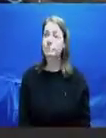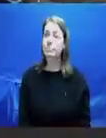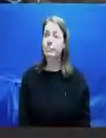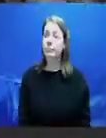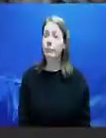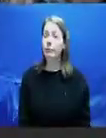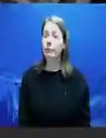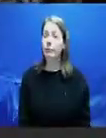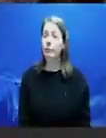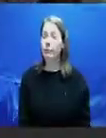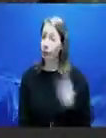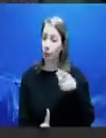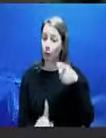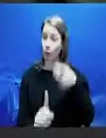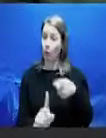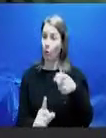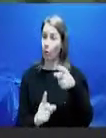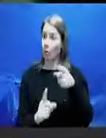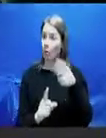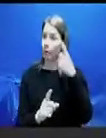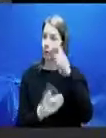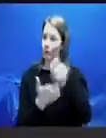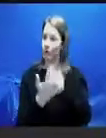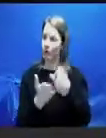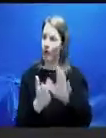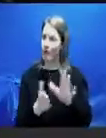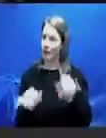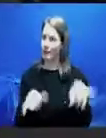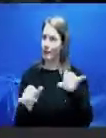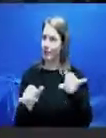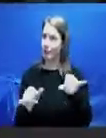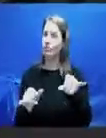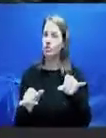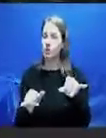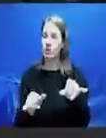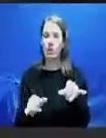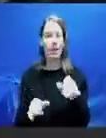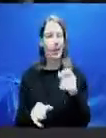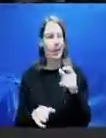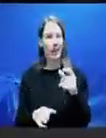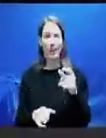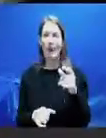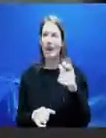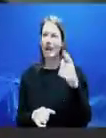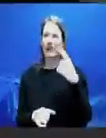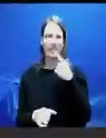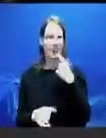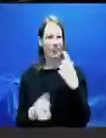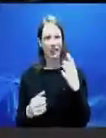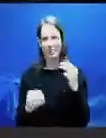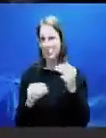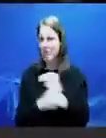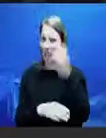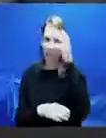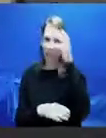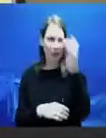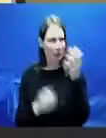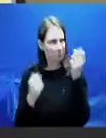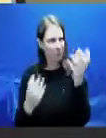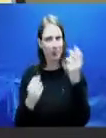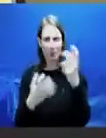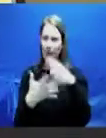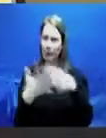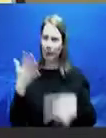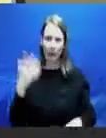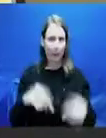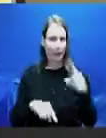standards writers. Too often, they say, math standards are too numerous and too broad to teach with any depth. The Common Core standards are designed